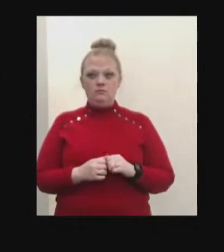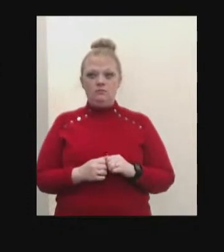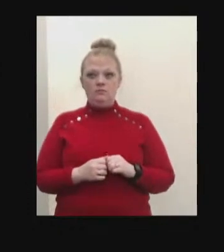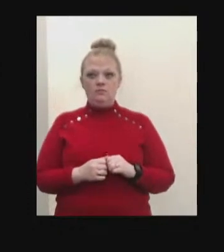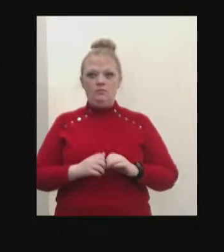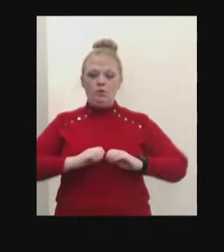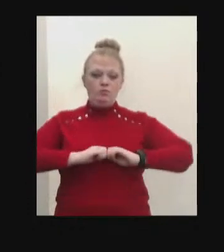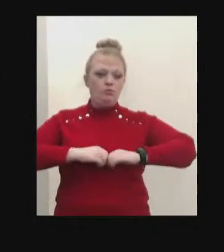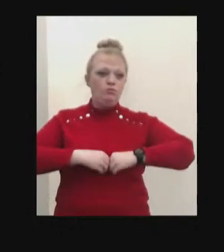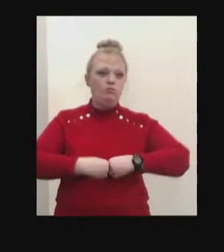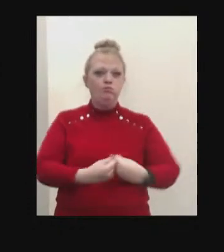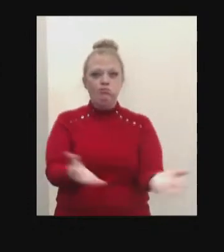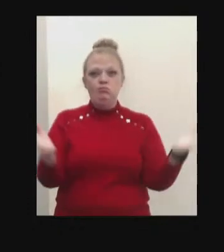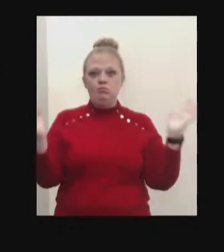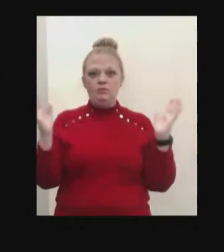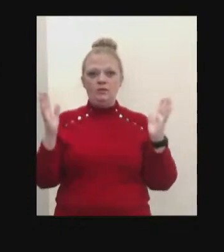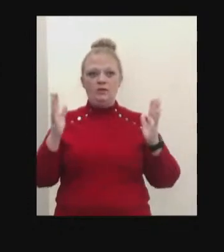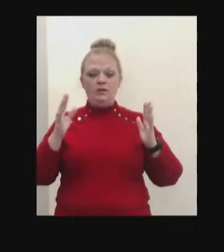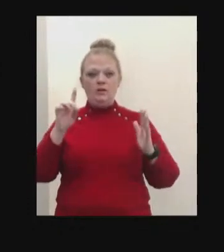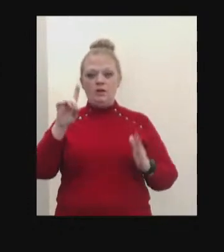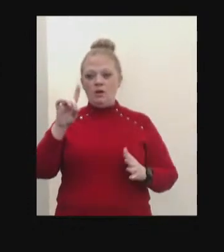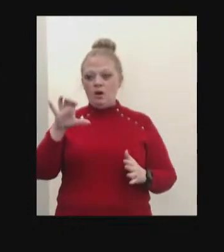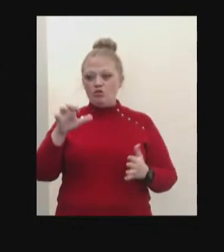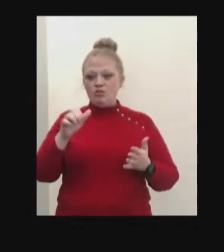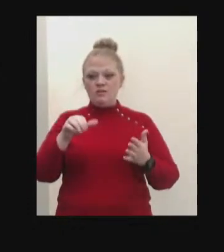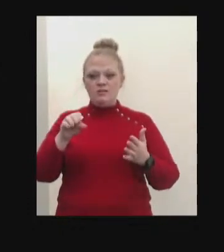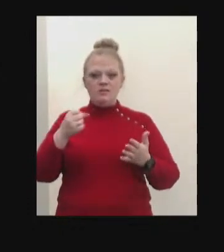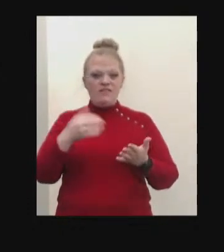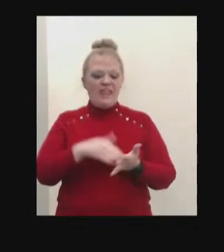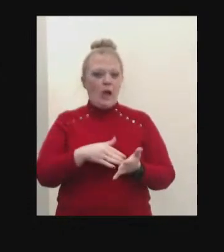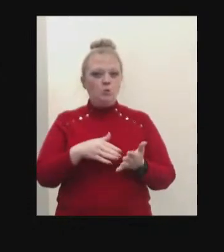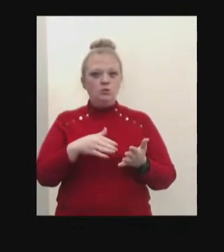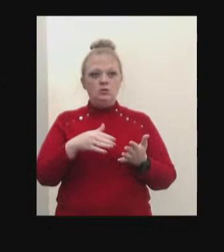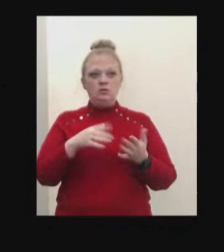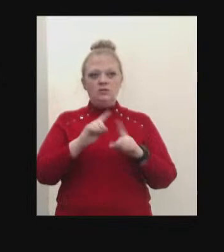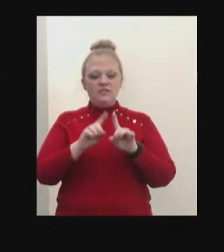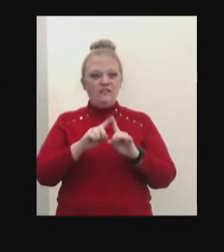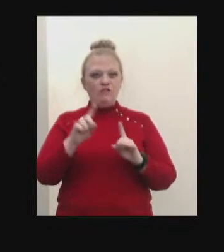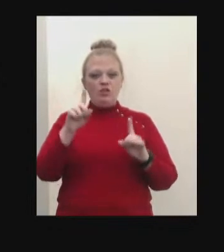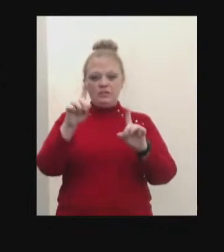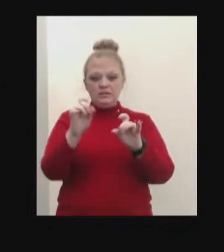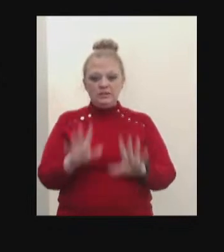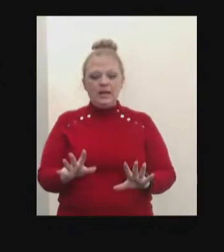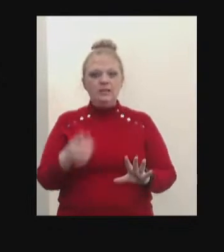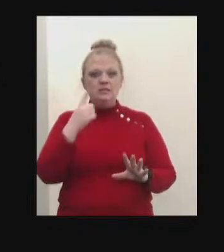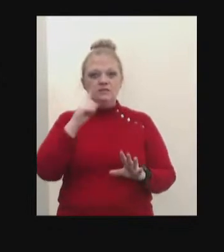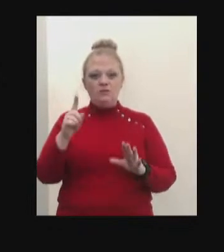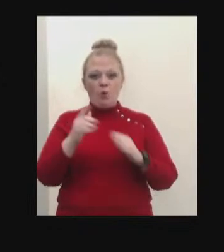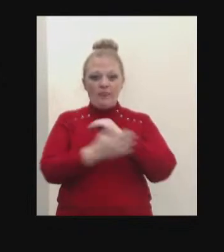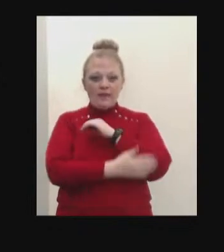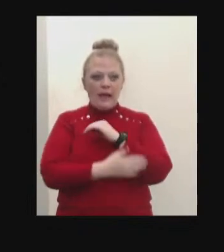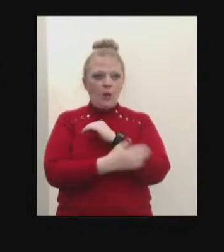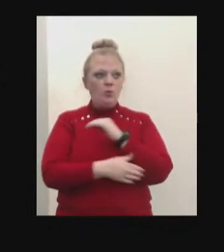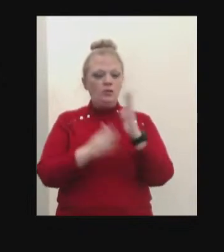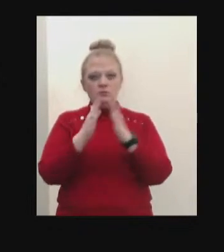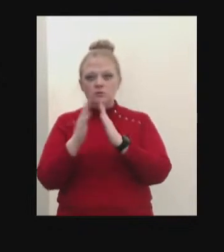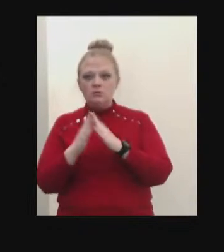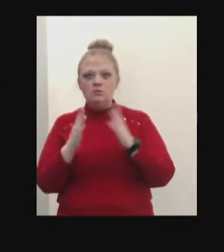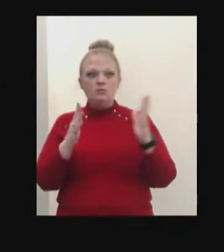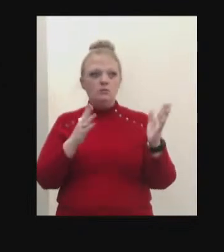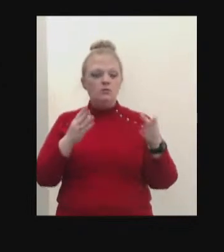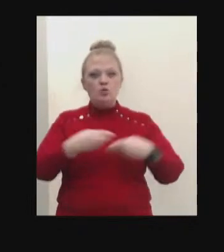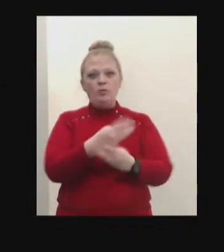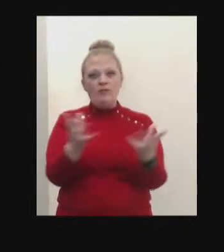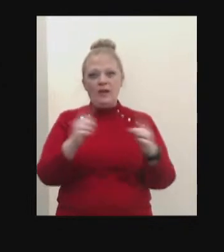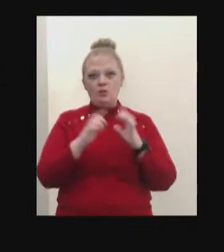rapid tests to be used by the counties and the municipalities to provide to their constituents, which she